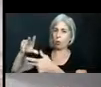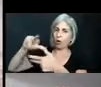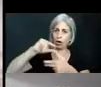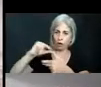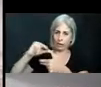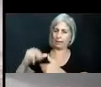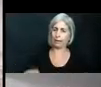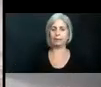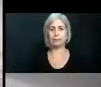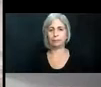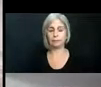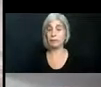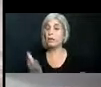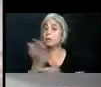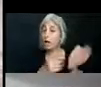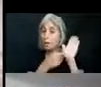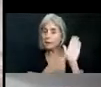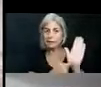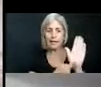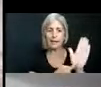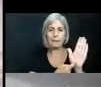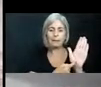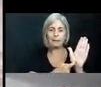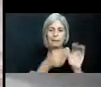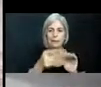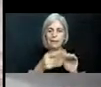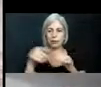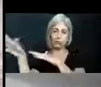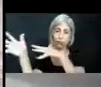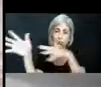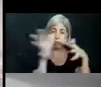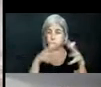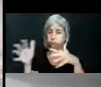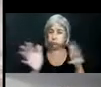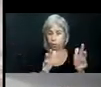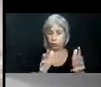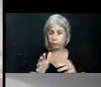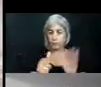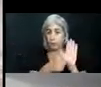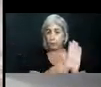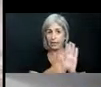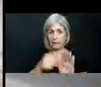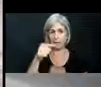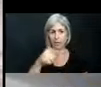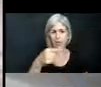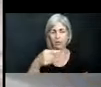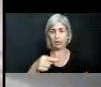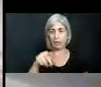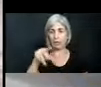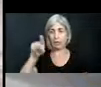So here's just a few examples of these major storms. For example, this typhoon in the Philippines